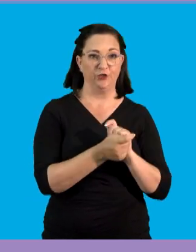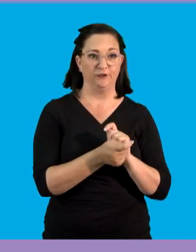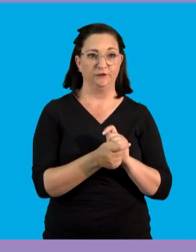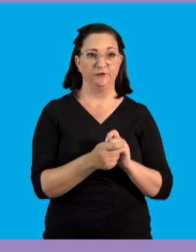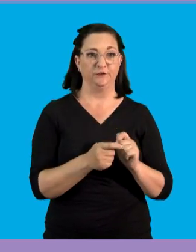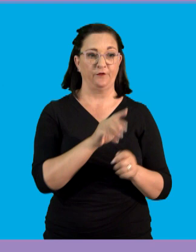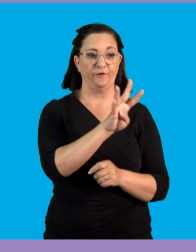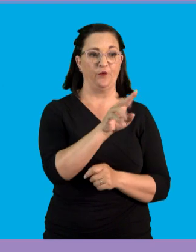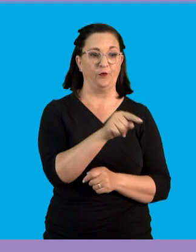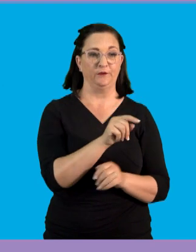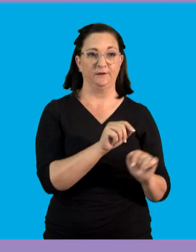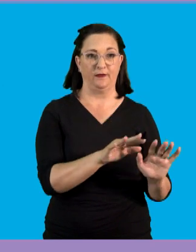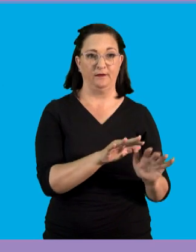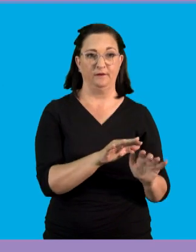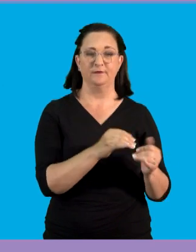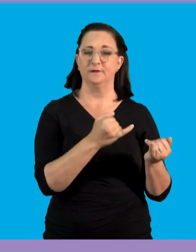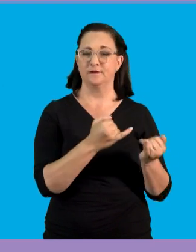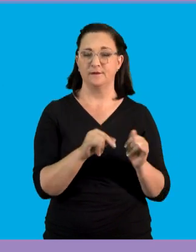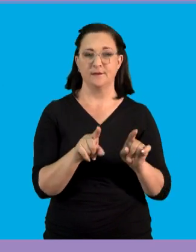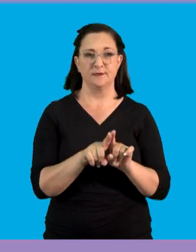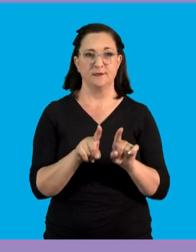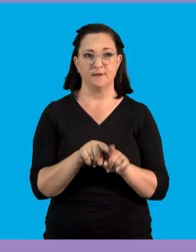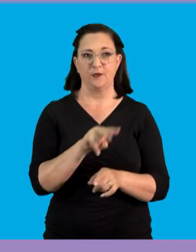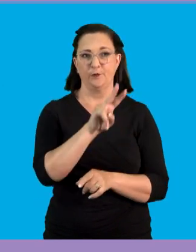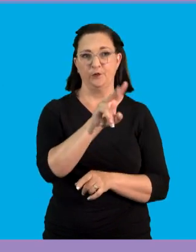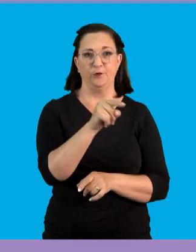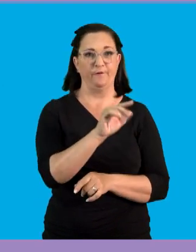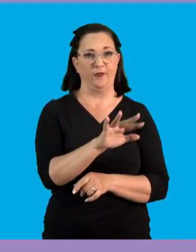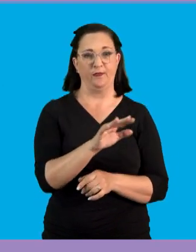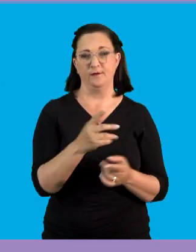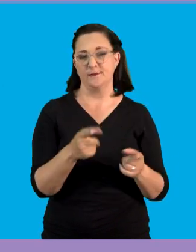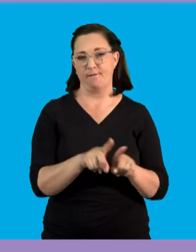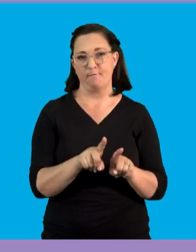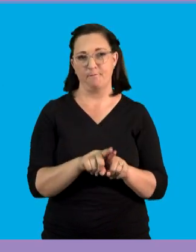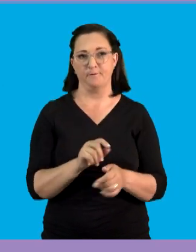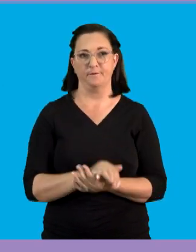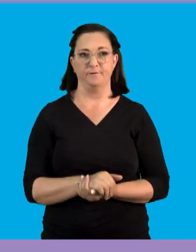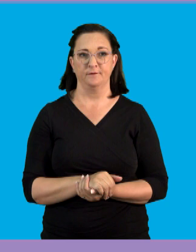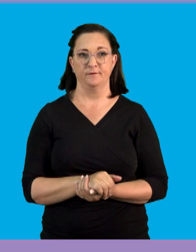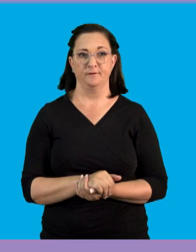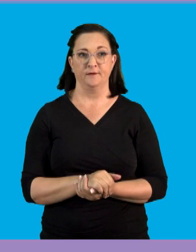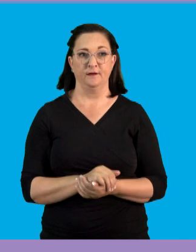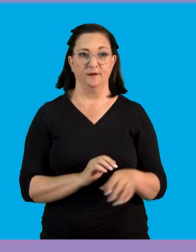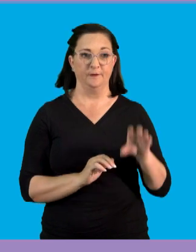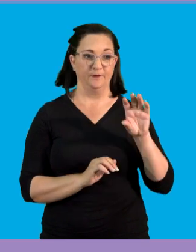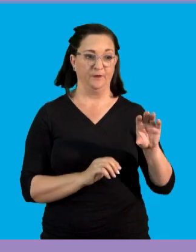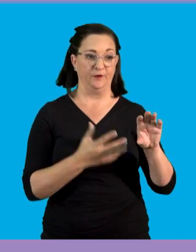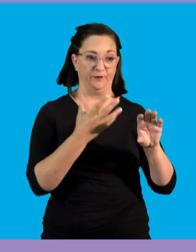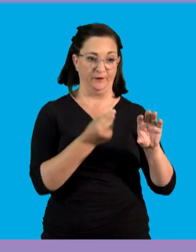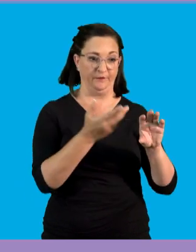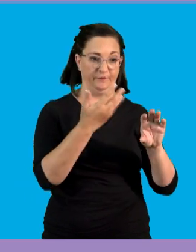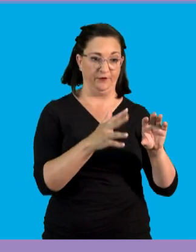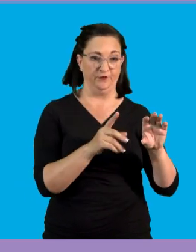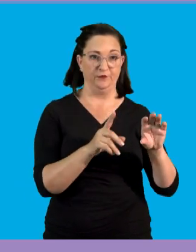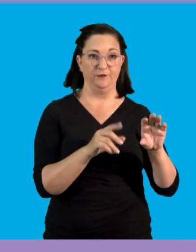comes out as 4/10, it is still the same as 2/5. We are going to do the same thing with the second fraction.